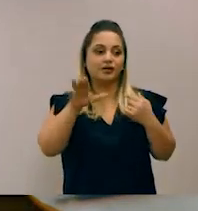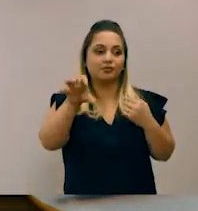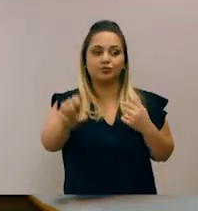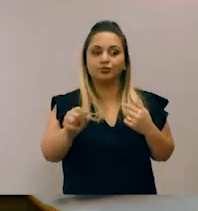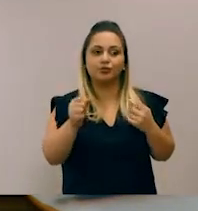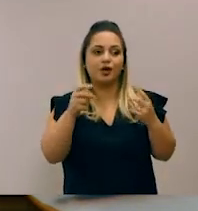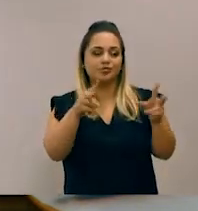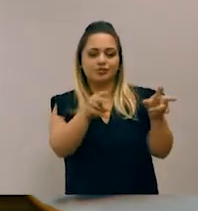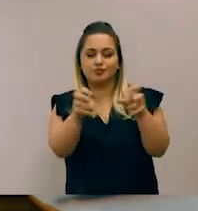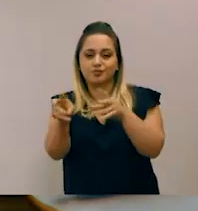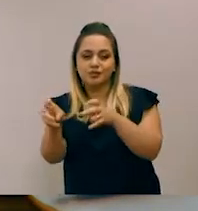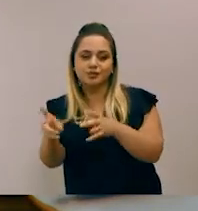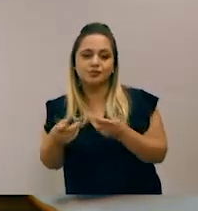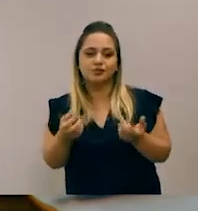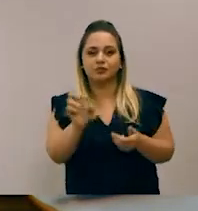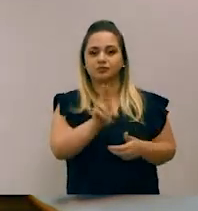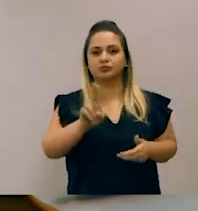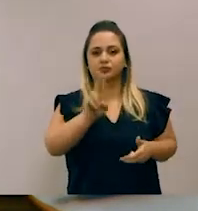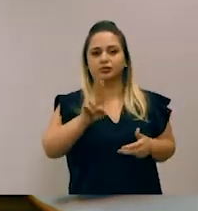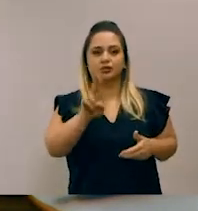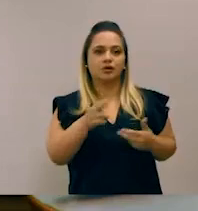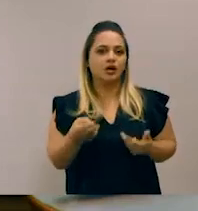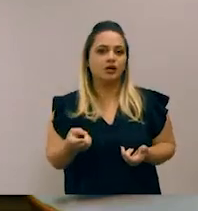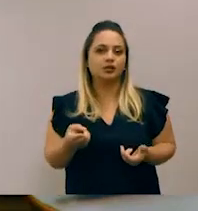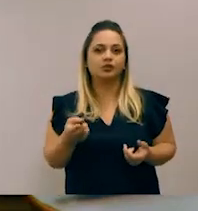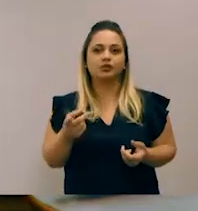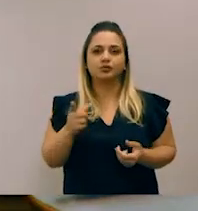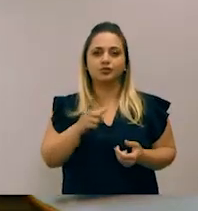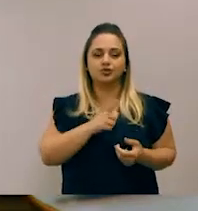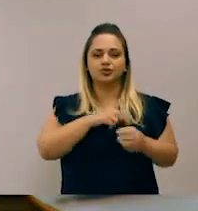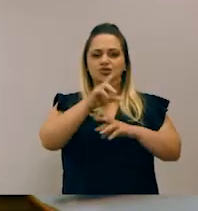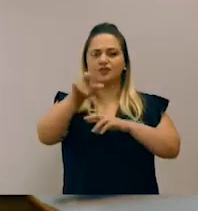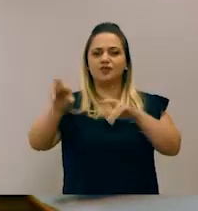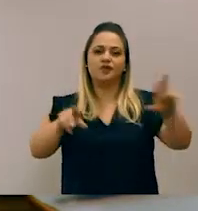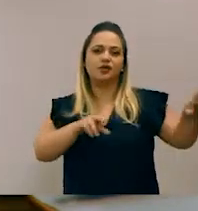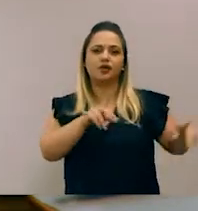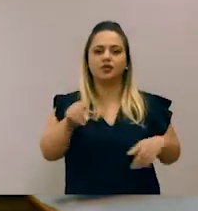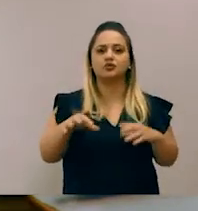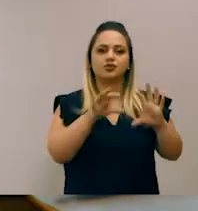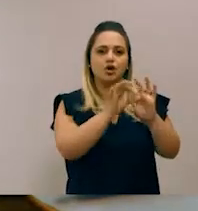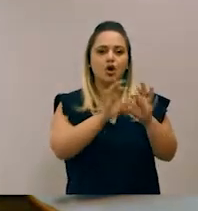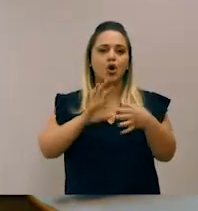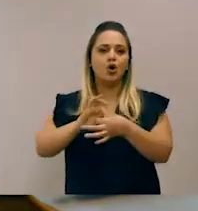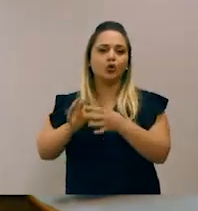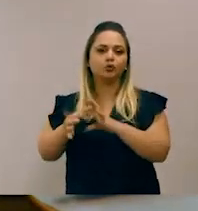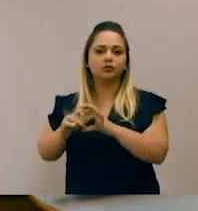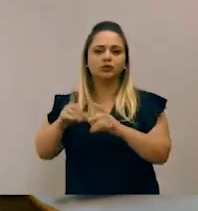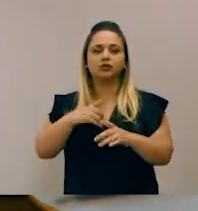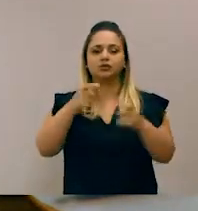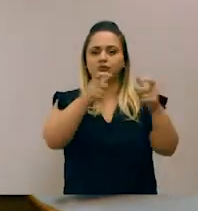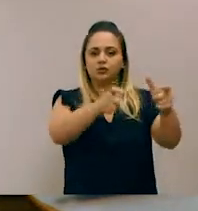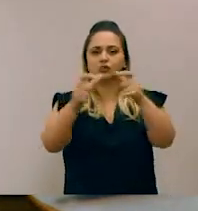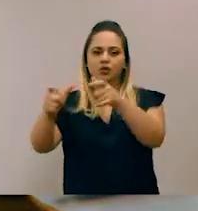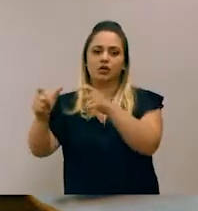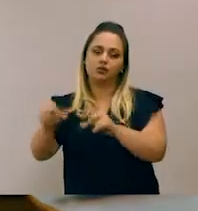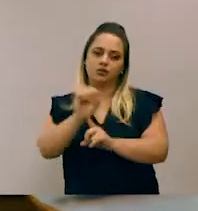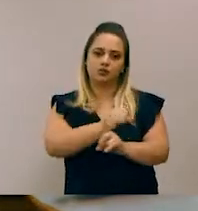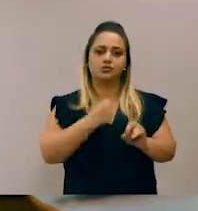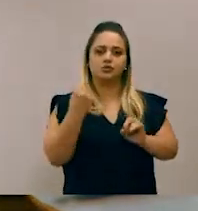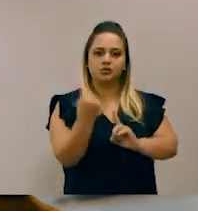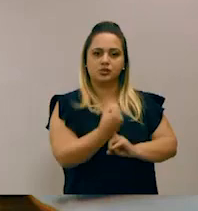to capture this perception of the user in different contexts, in different sectors of